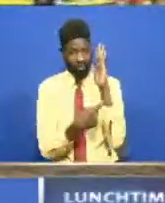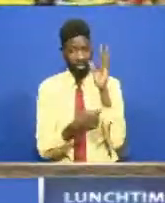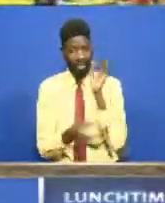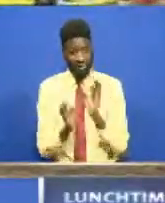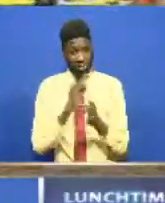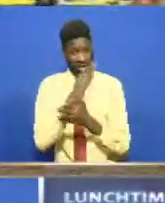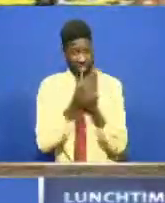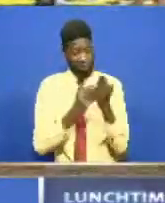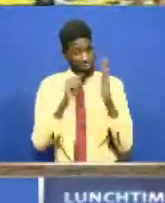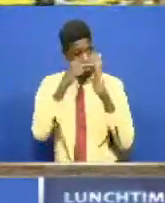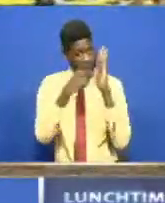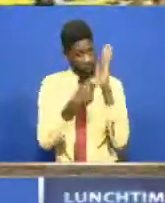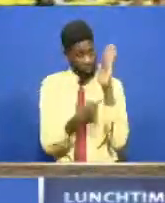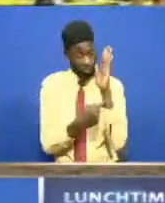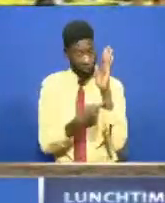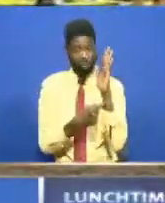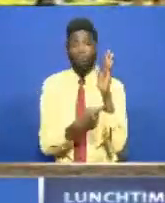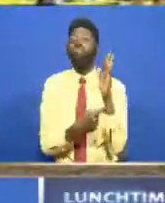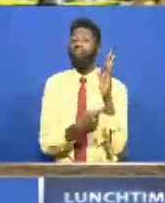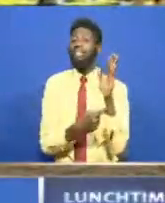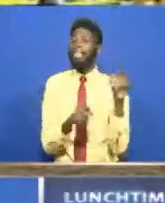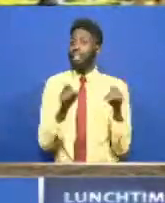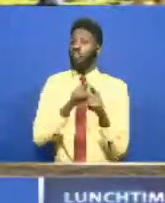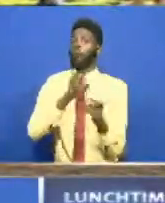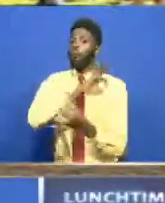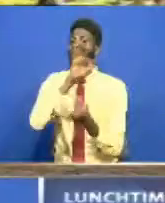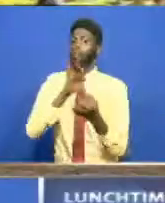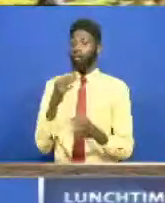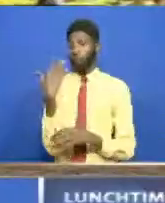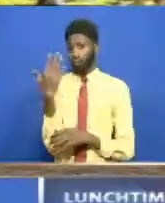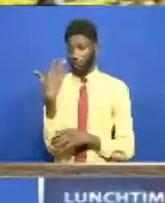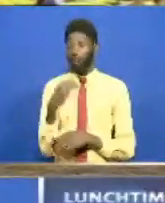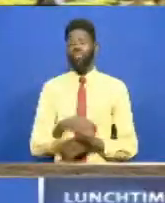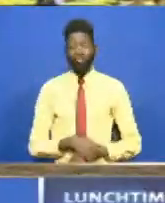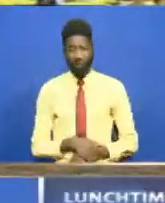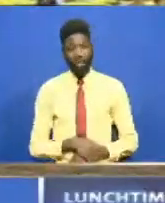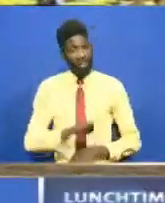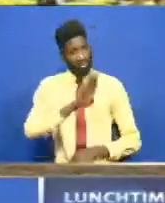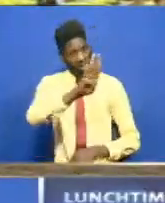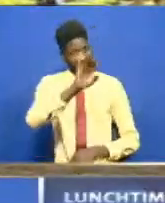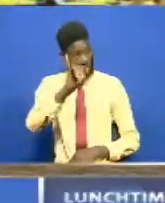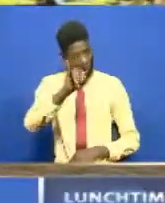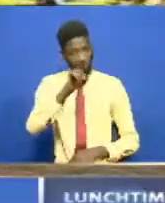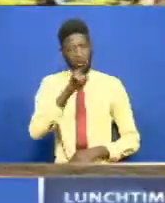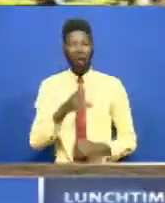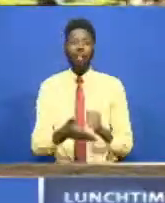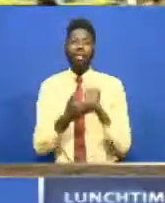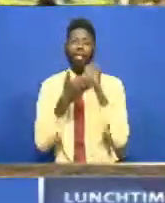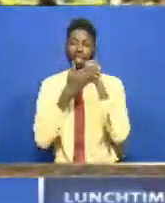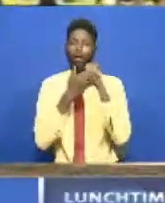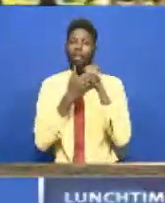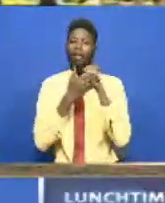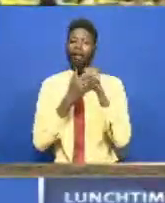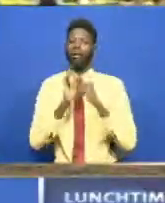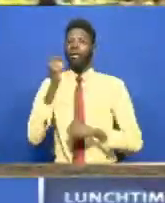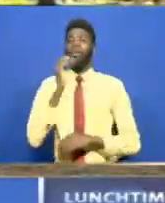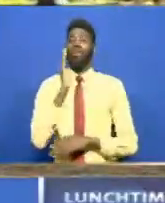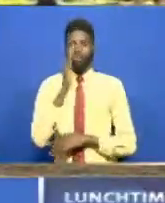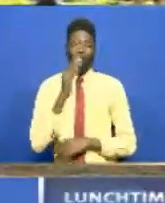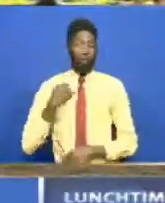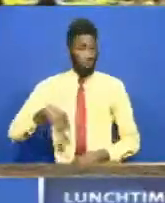seen is what is in that document, then this is a very progressive document for this country. Kenyans, we must support